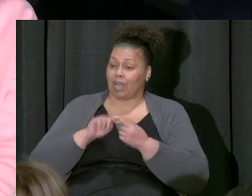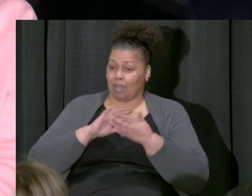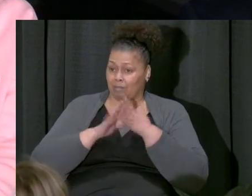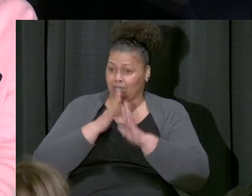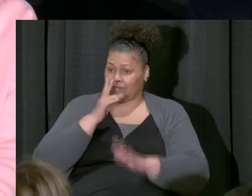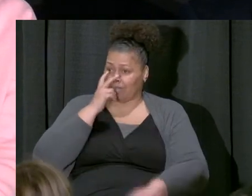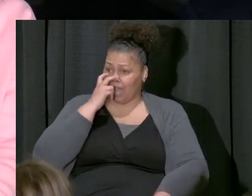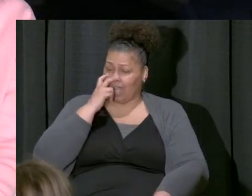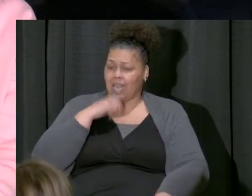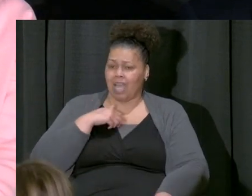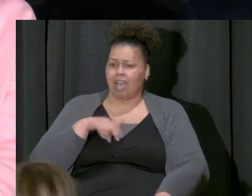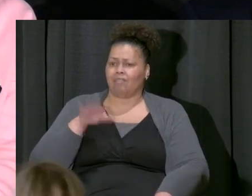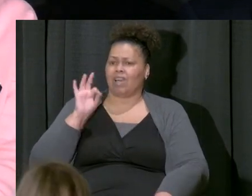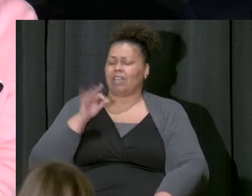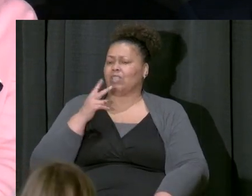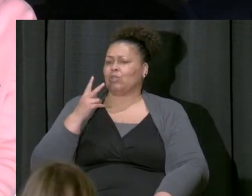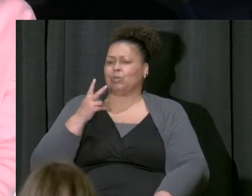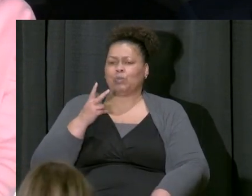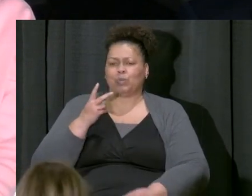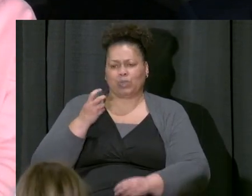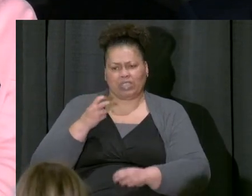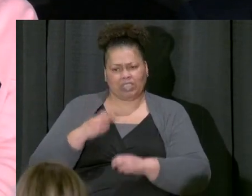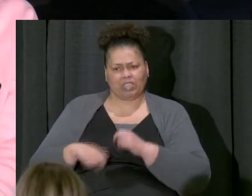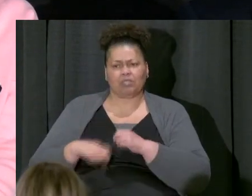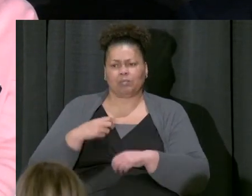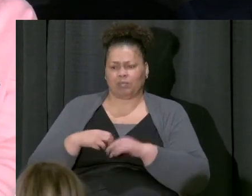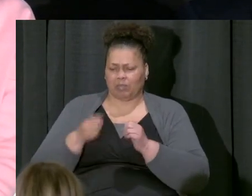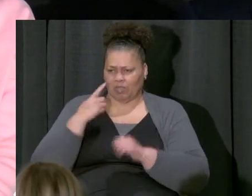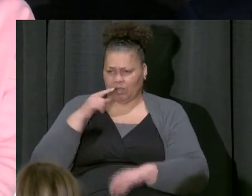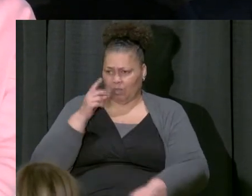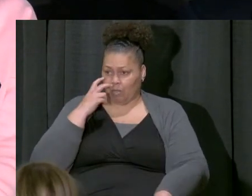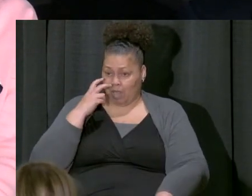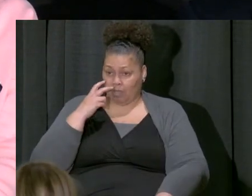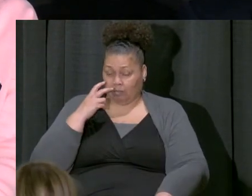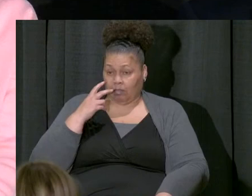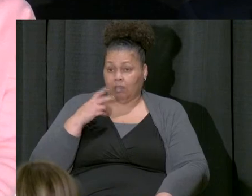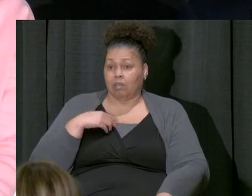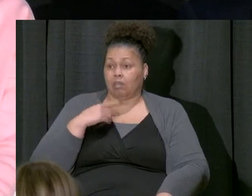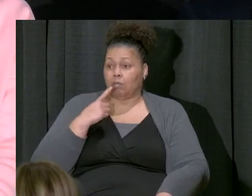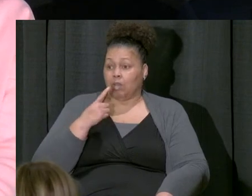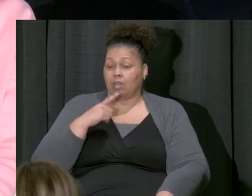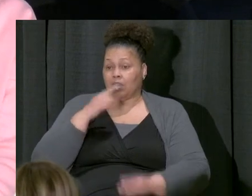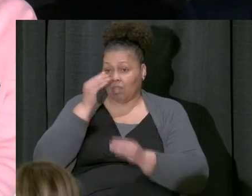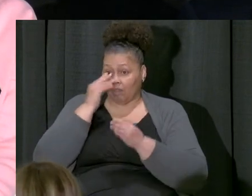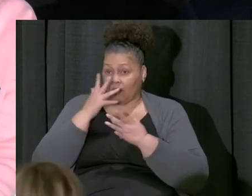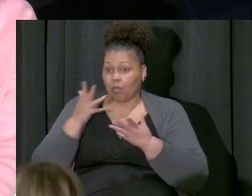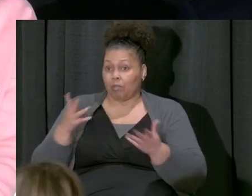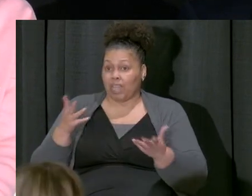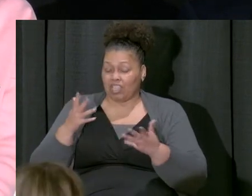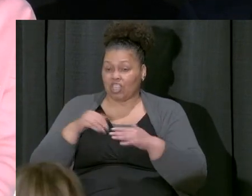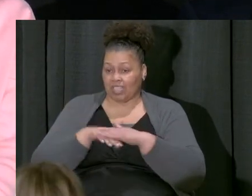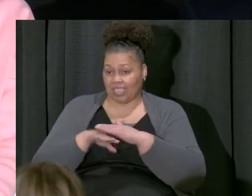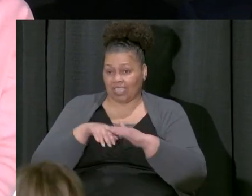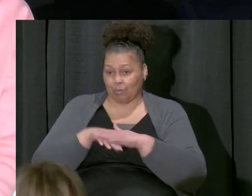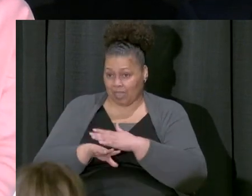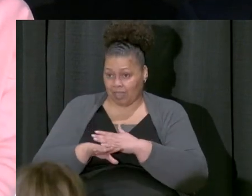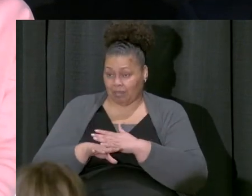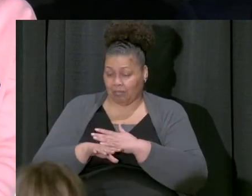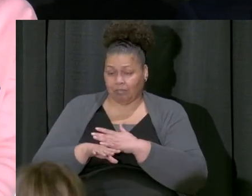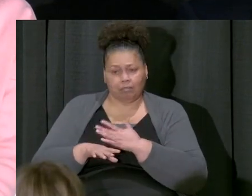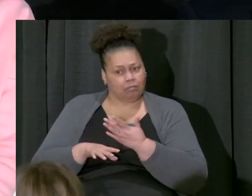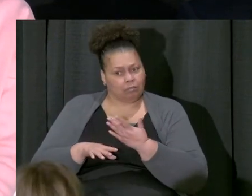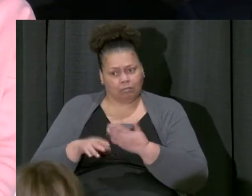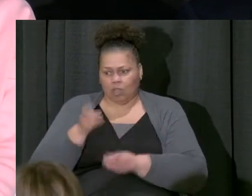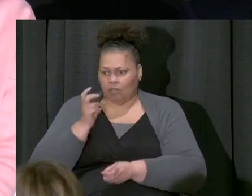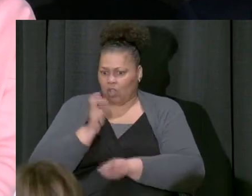I found there are two difficulties for the blind. First one is information accessibility. We had a